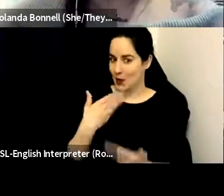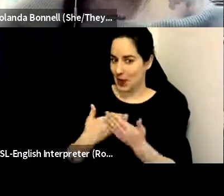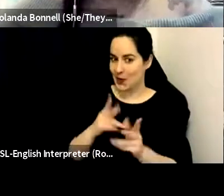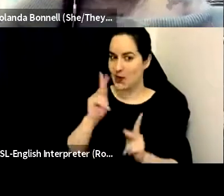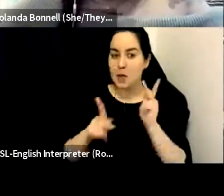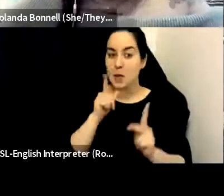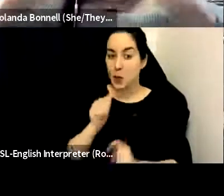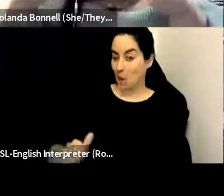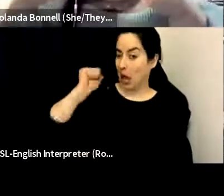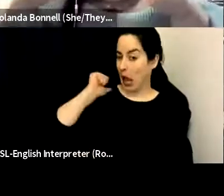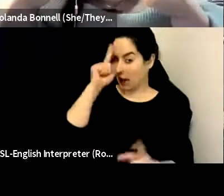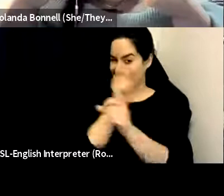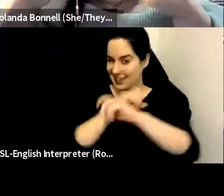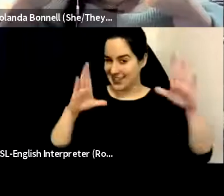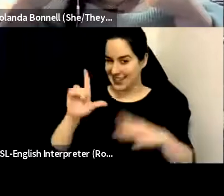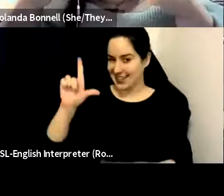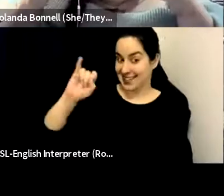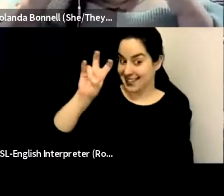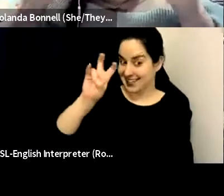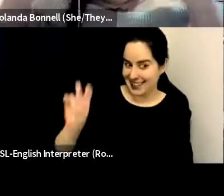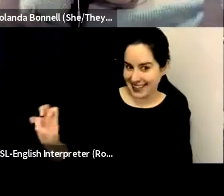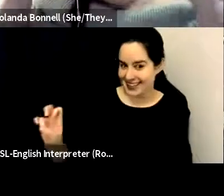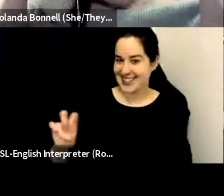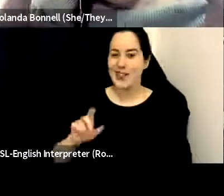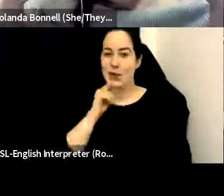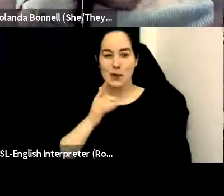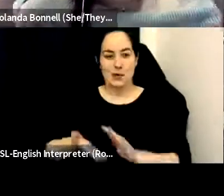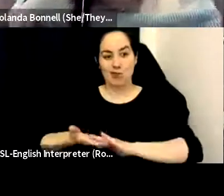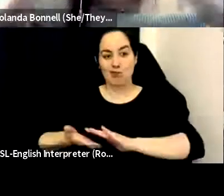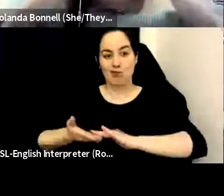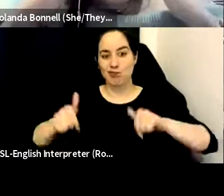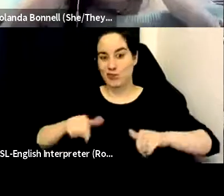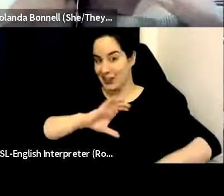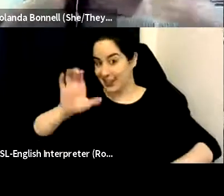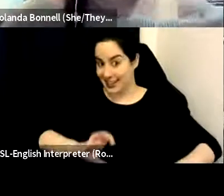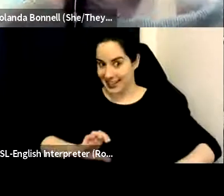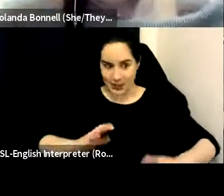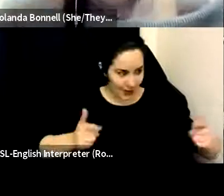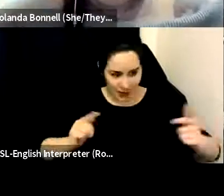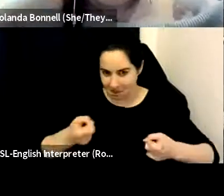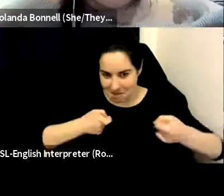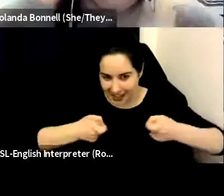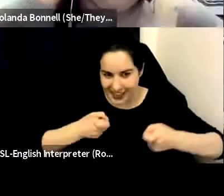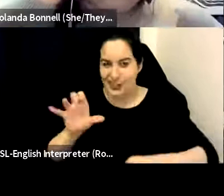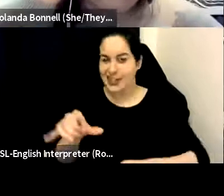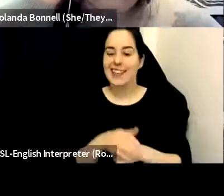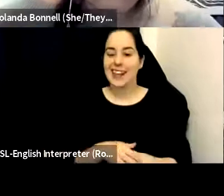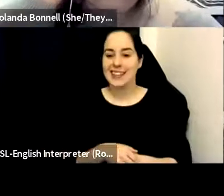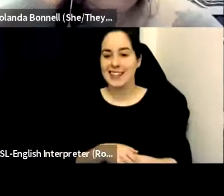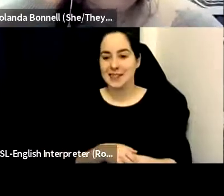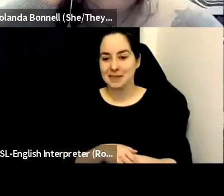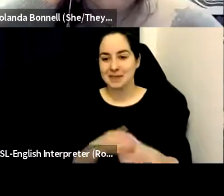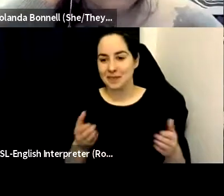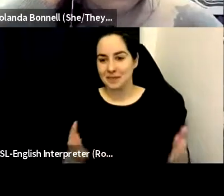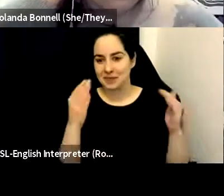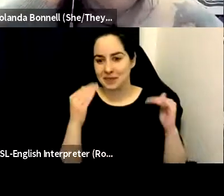crew, Liz, who's been running this Zoom the whole time, as well as Caredwin, who's